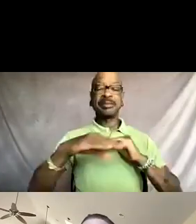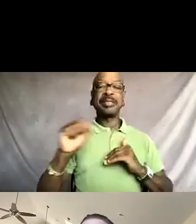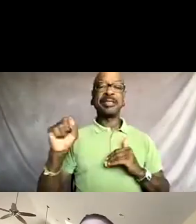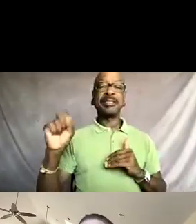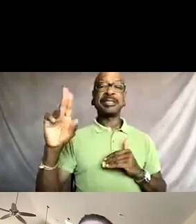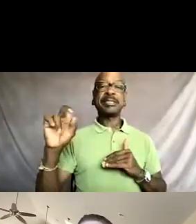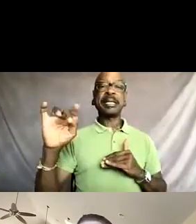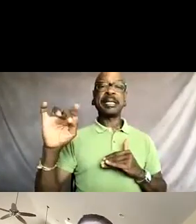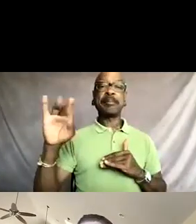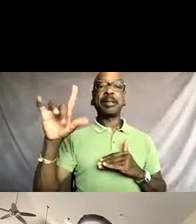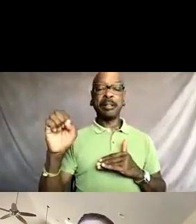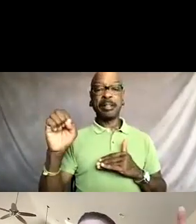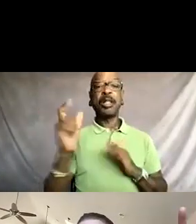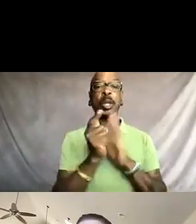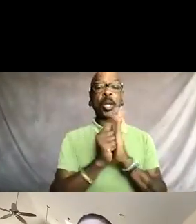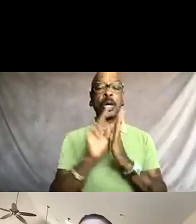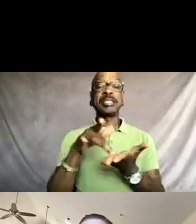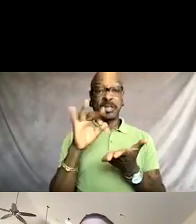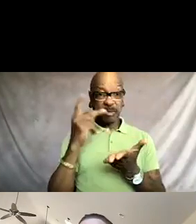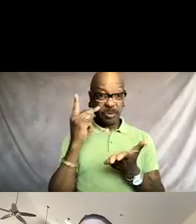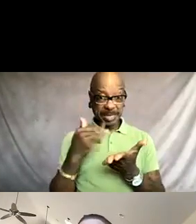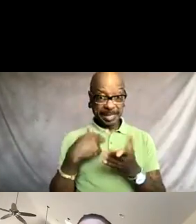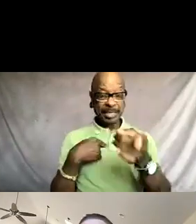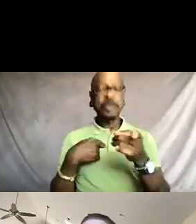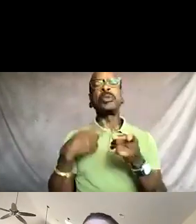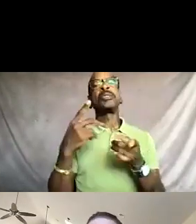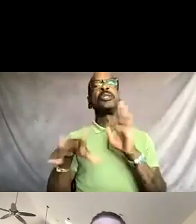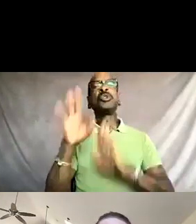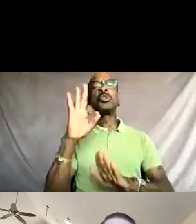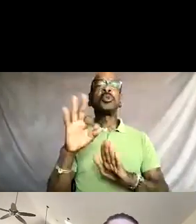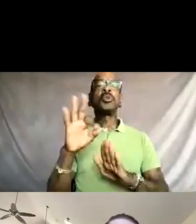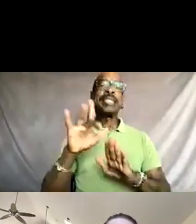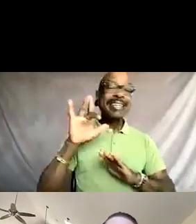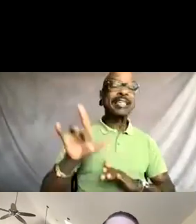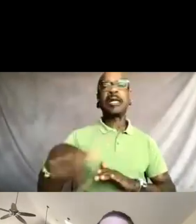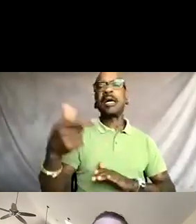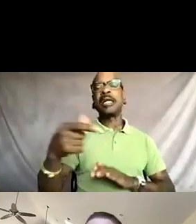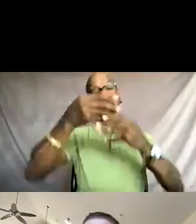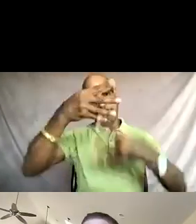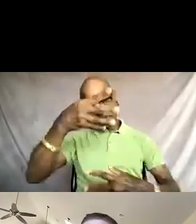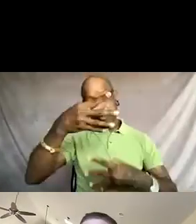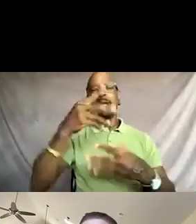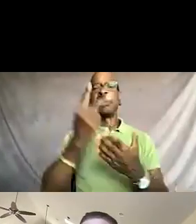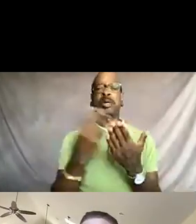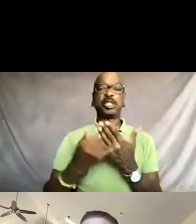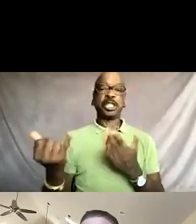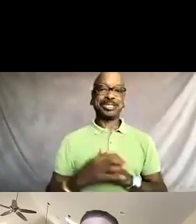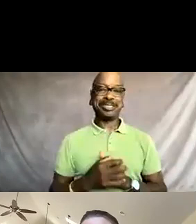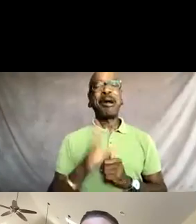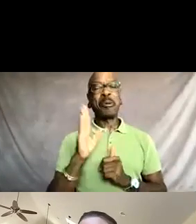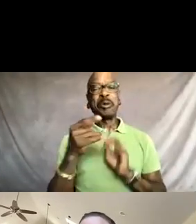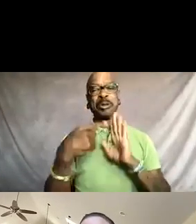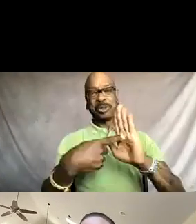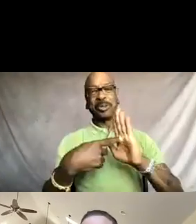slides, you can choose your own adventure and click into this other gallery of projects, and it'll show the whole,